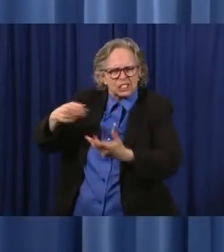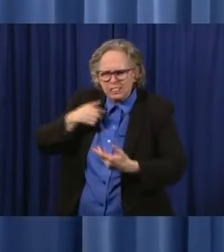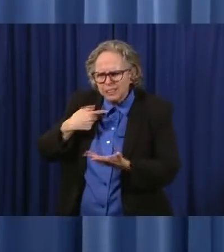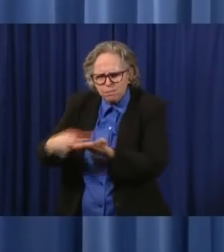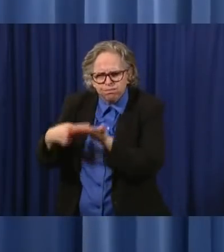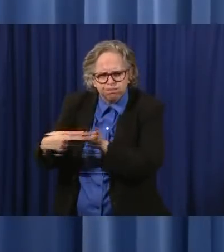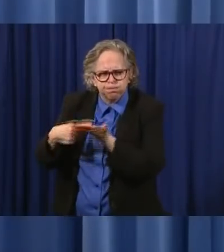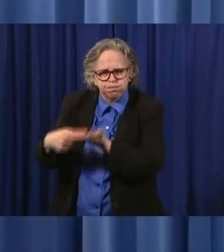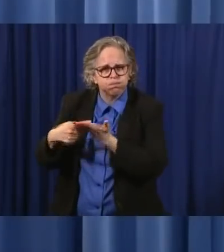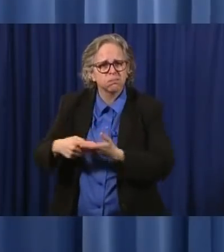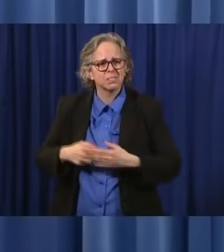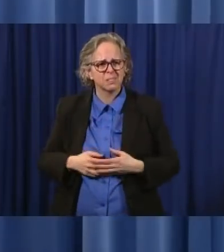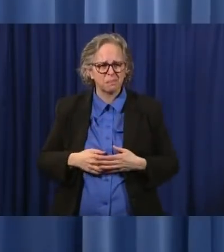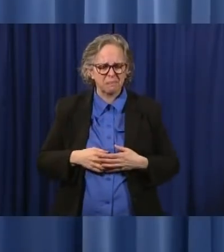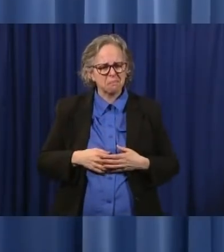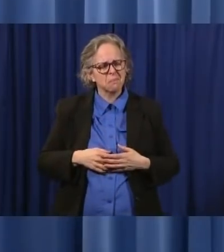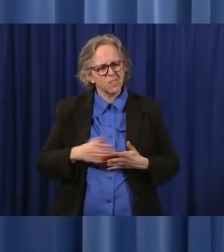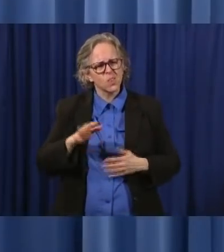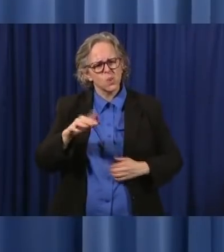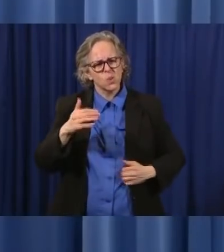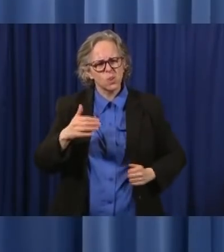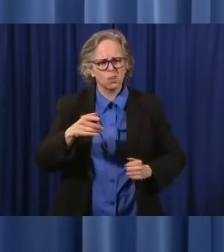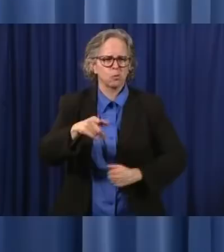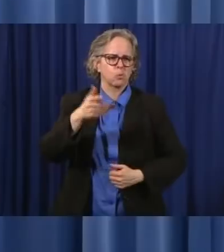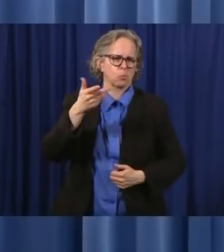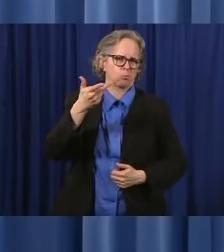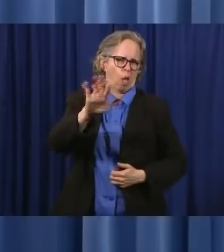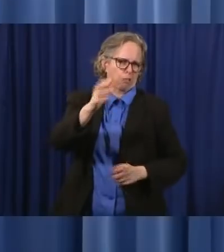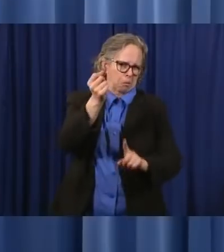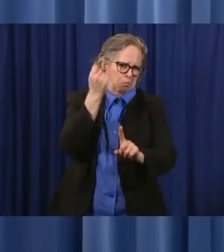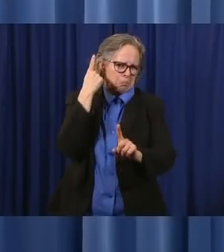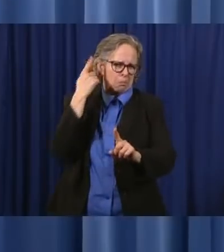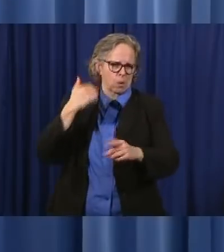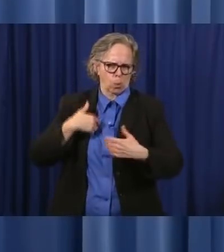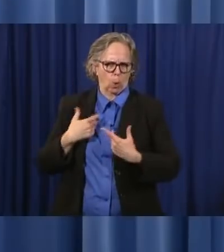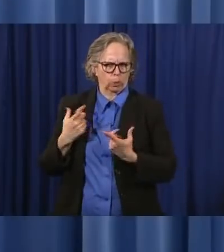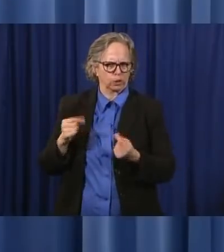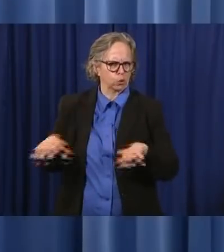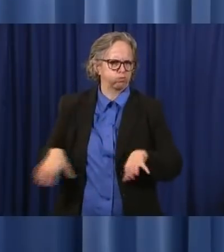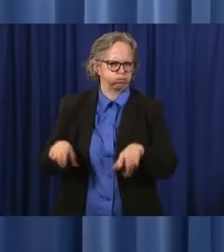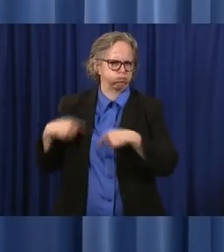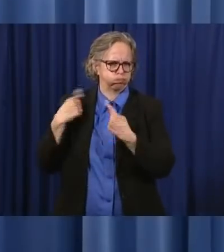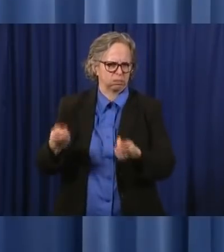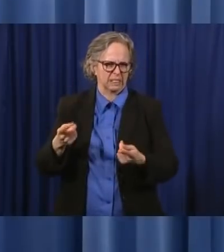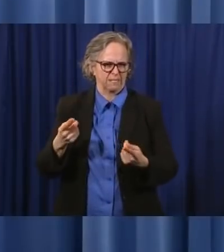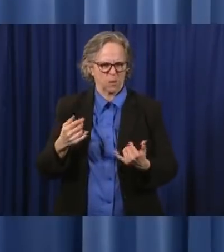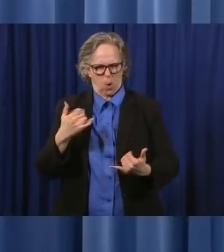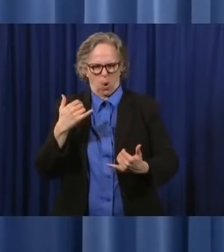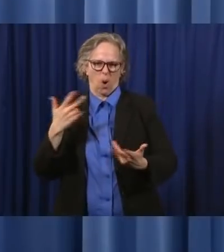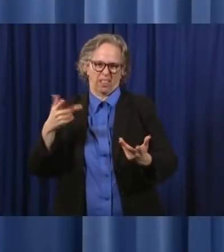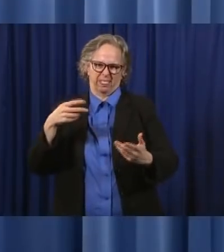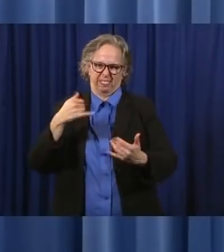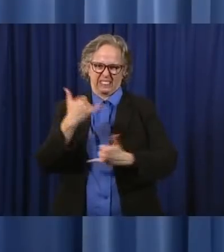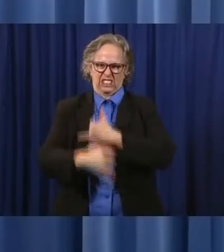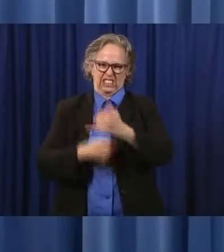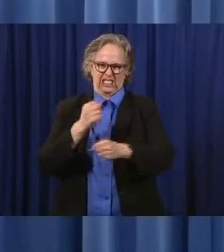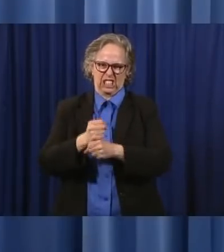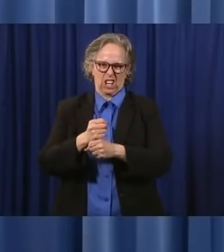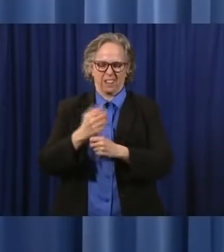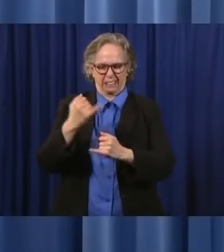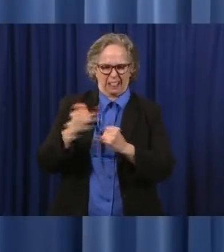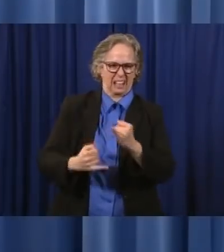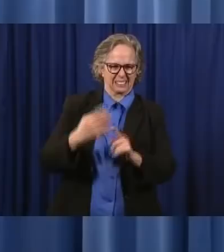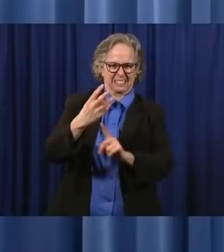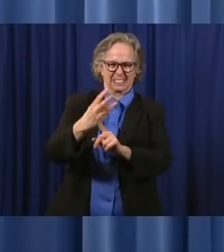idea with what we did and what we had to do in this year, the last 2 months of this year that we're in.